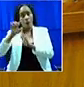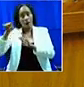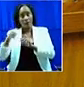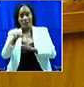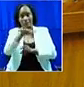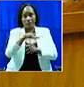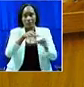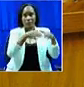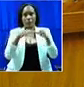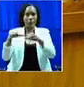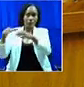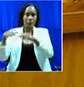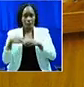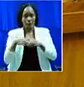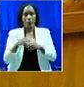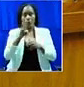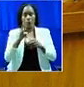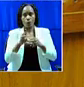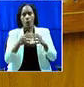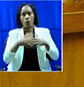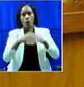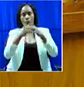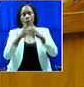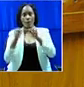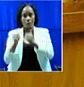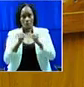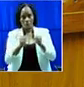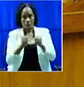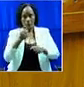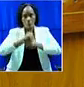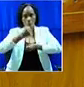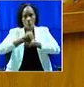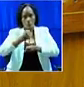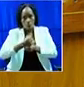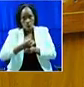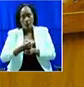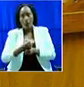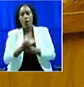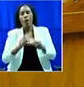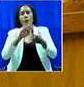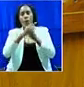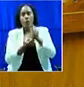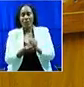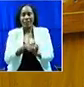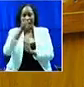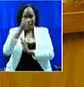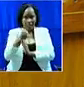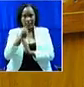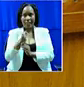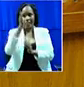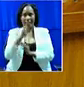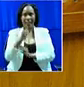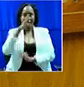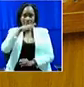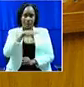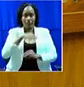create sustained employment, both directly and indirectly. We